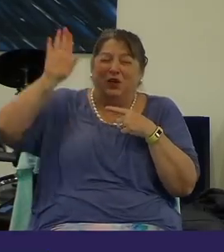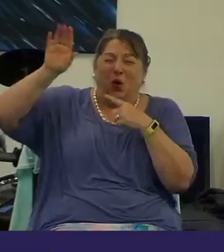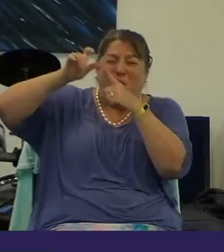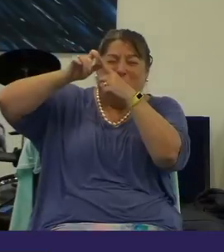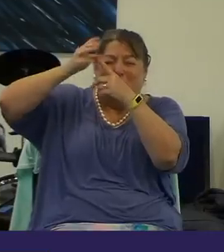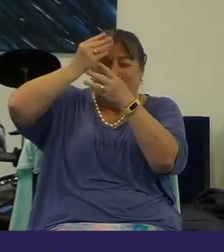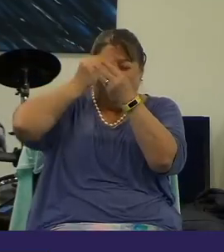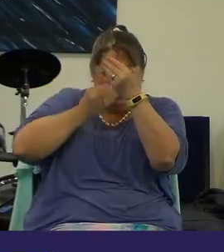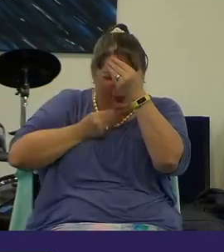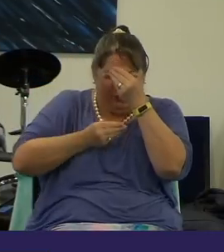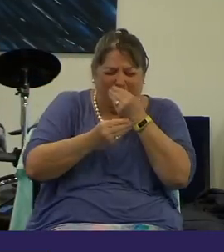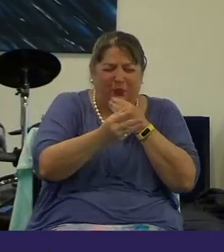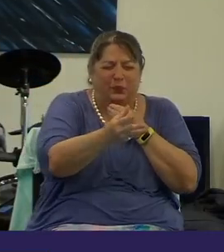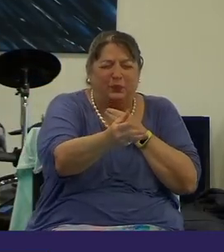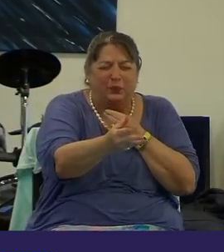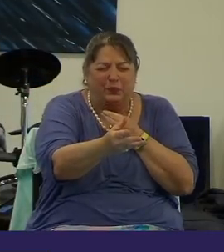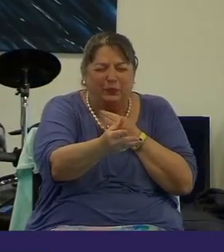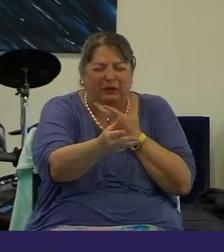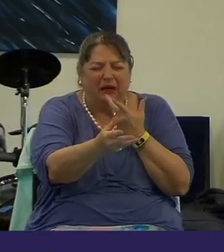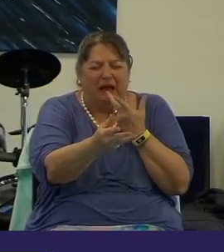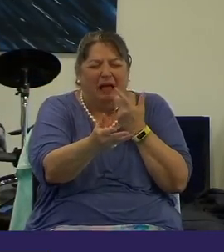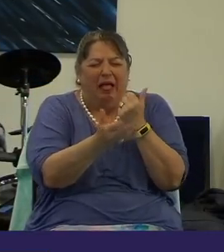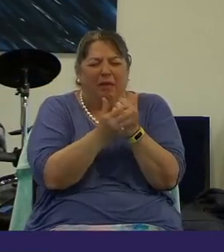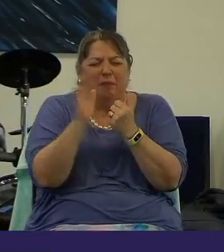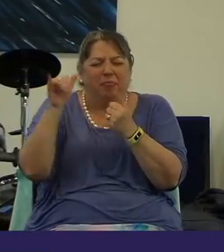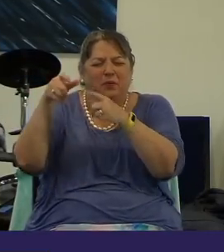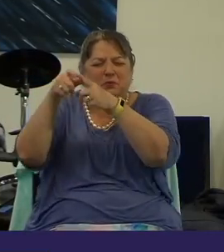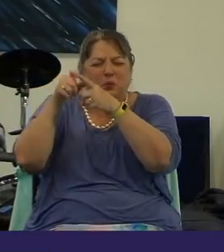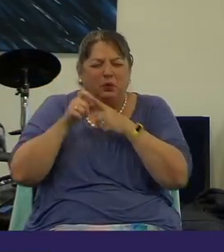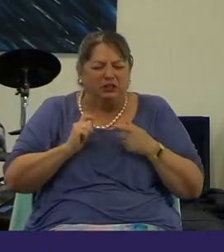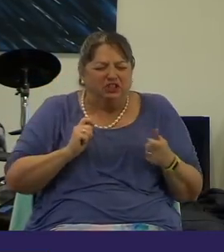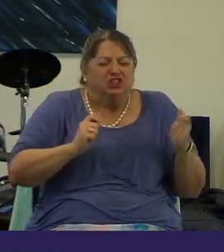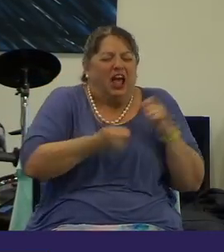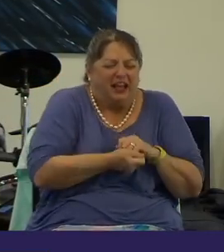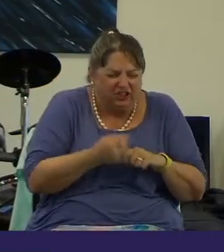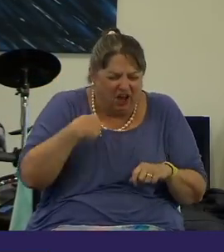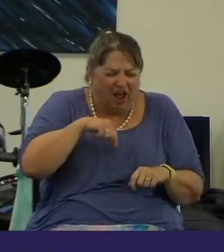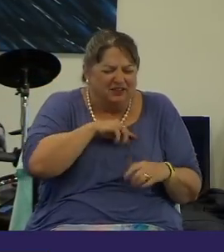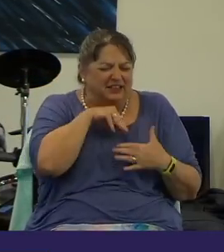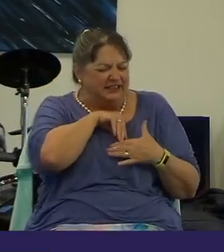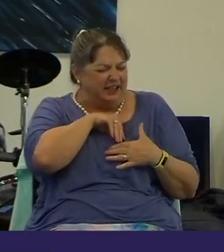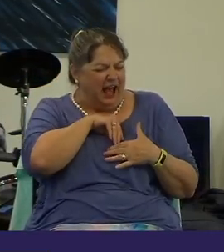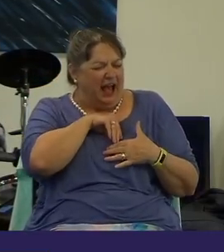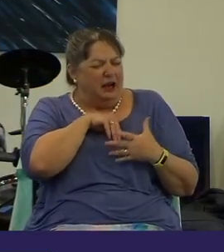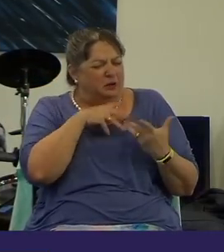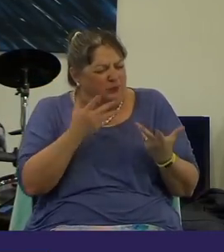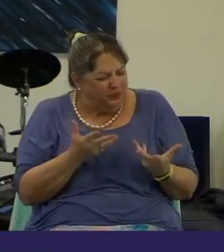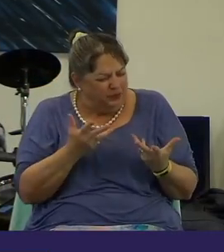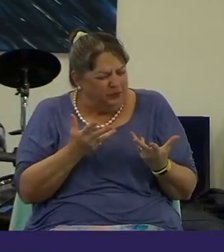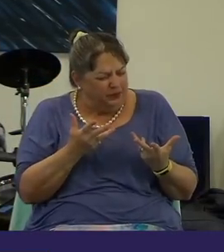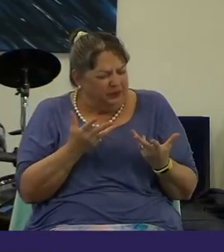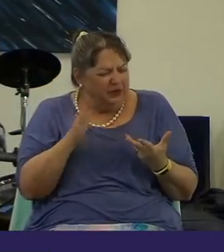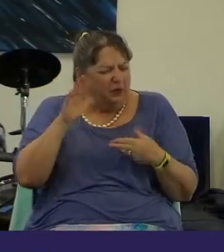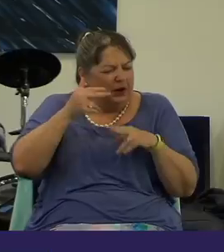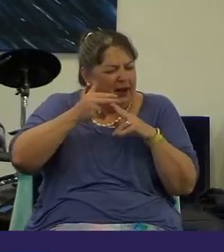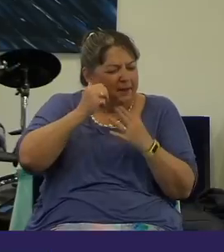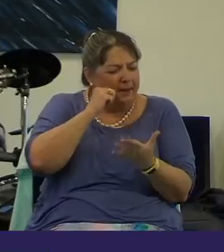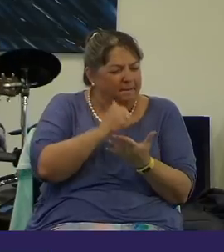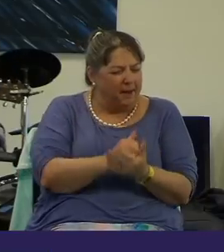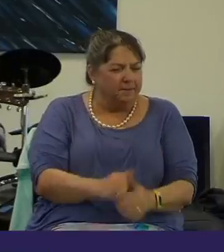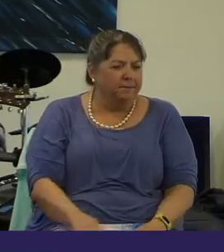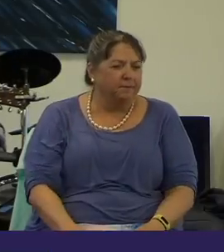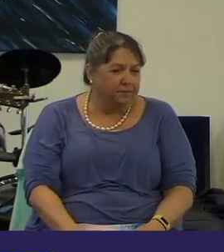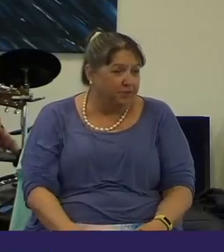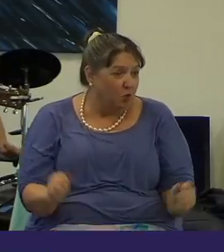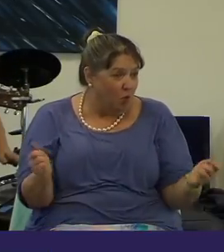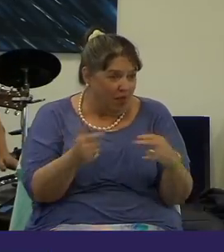those words that he speaks that are from you change us from the inside out this morning. In your name I pray. Amen. You